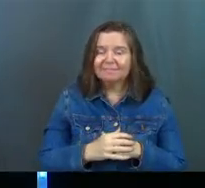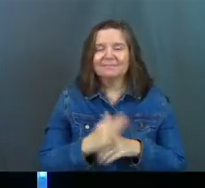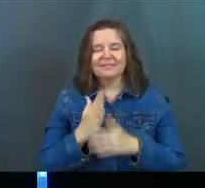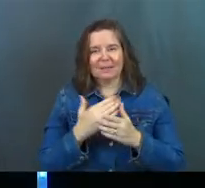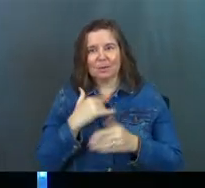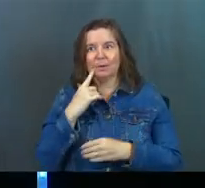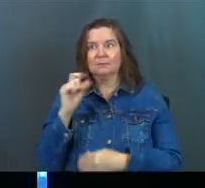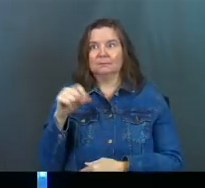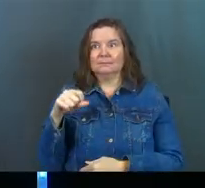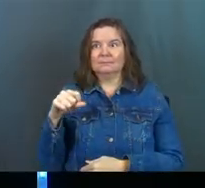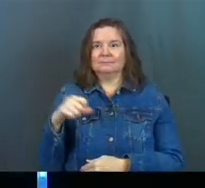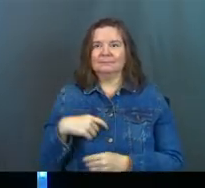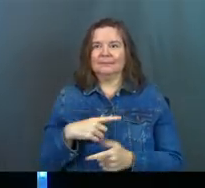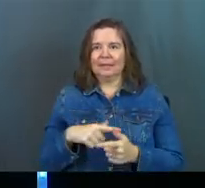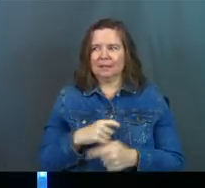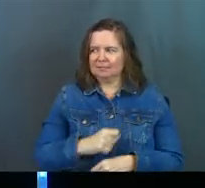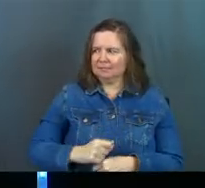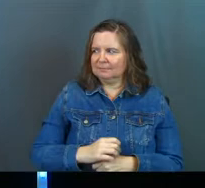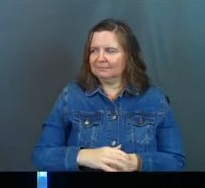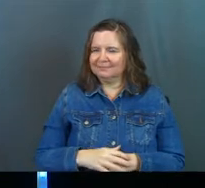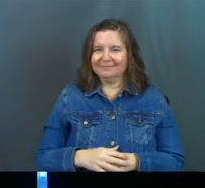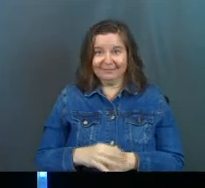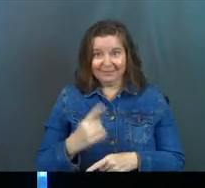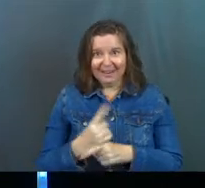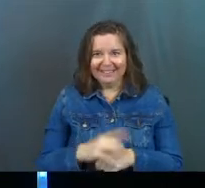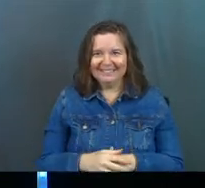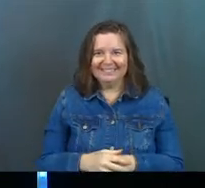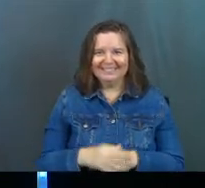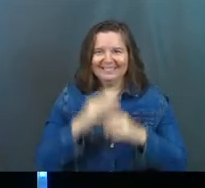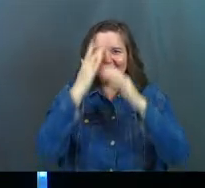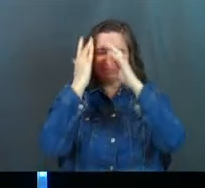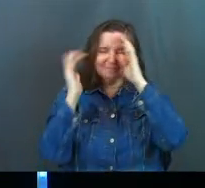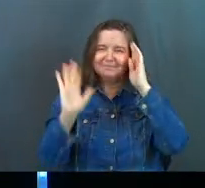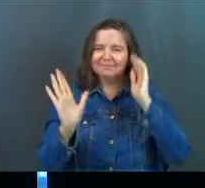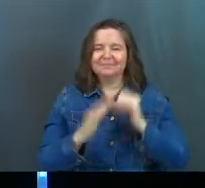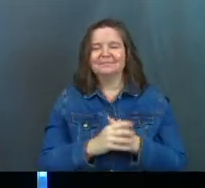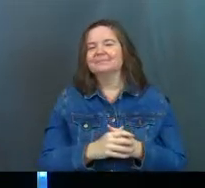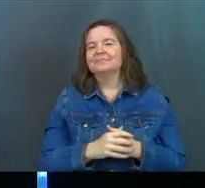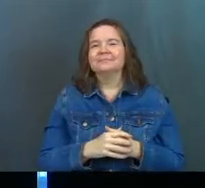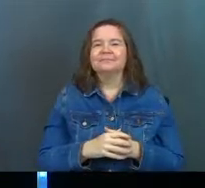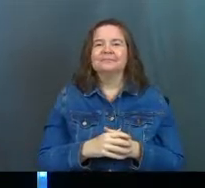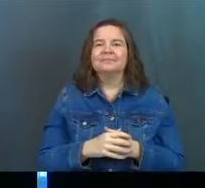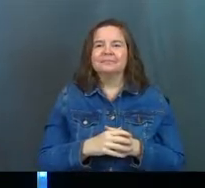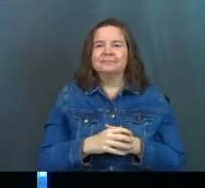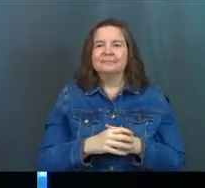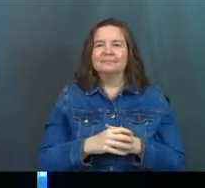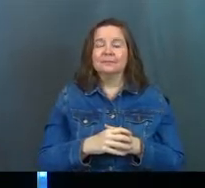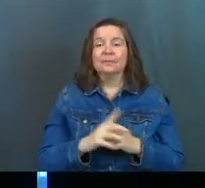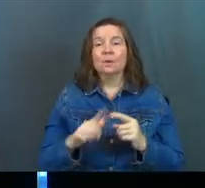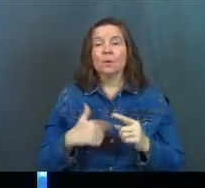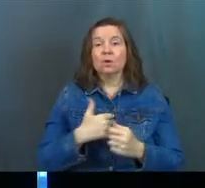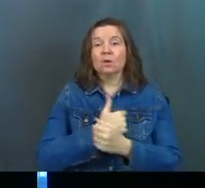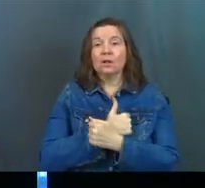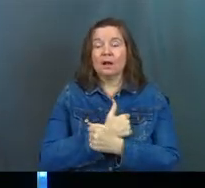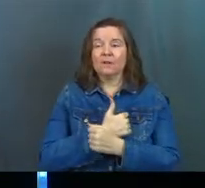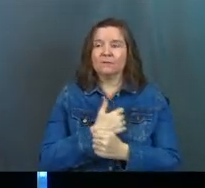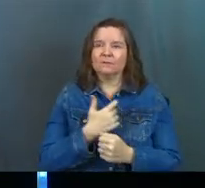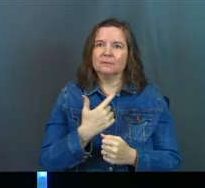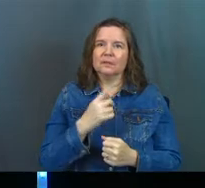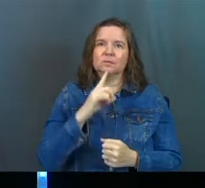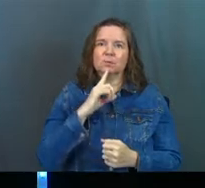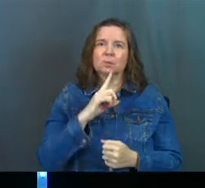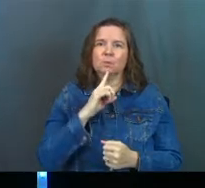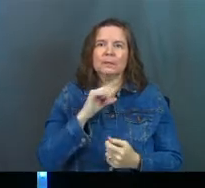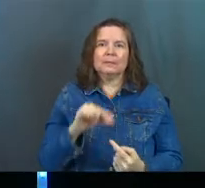Some of you shook your head way too quick and then she jabbed you like that, right? Don't do that. When you're in love,